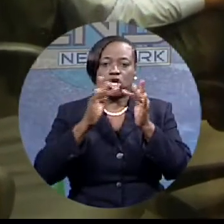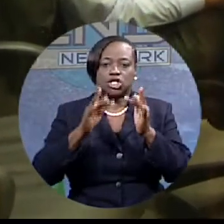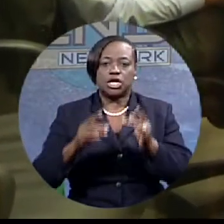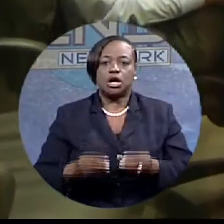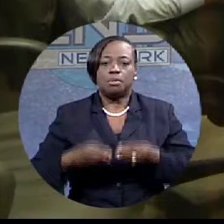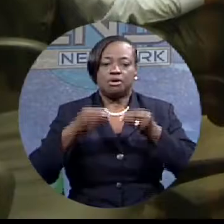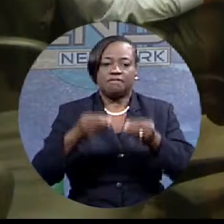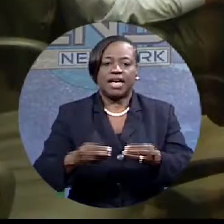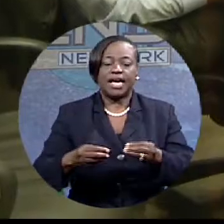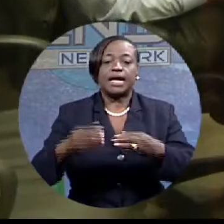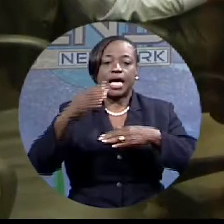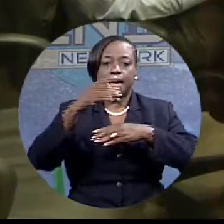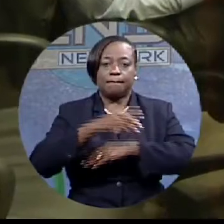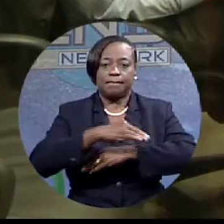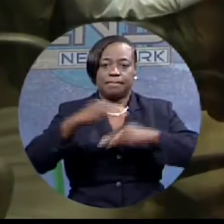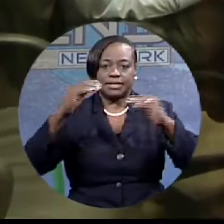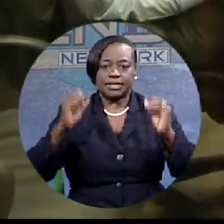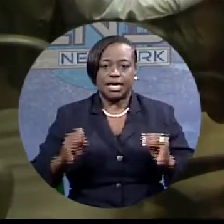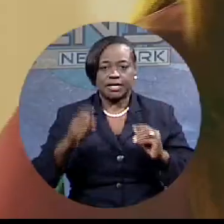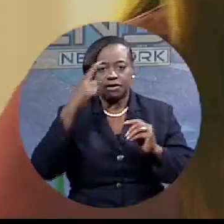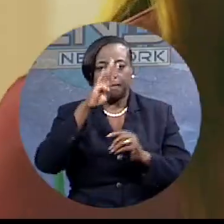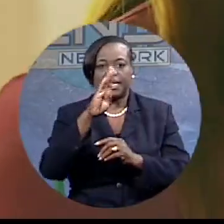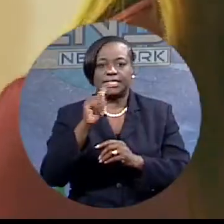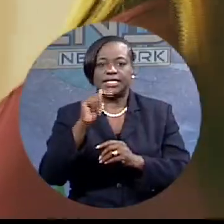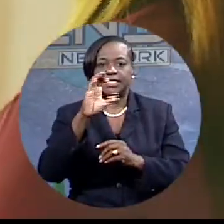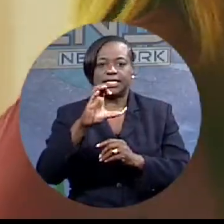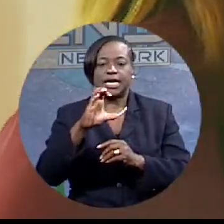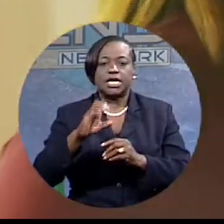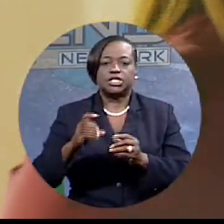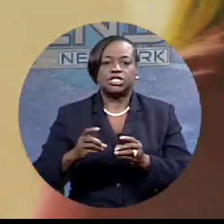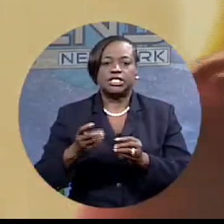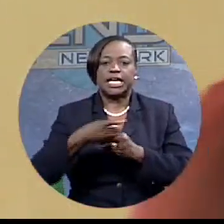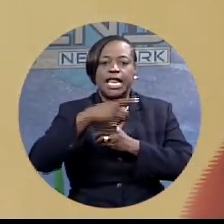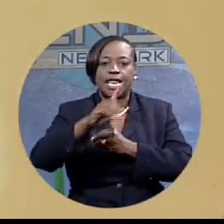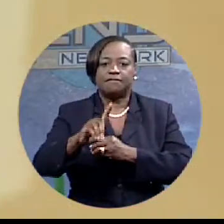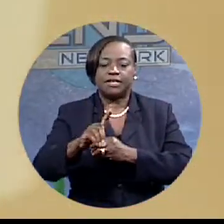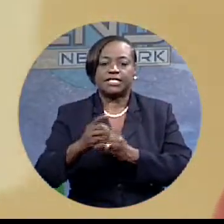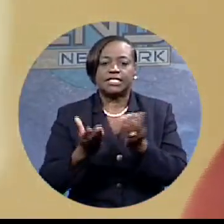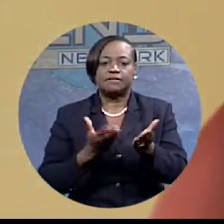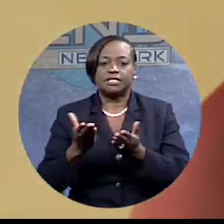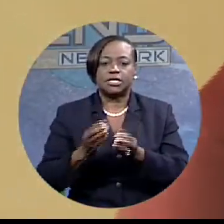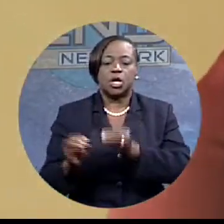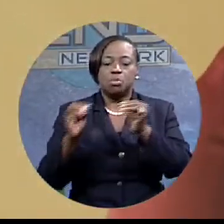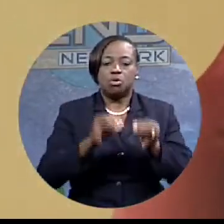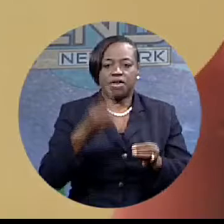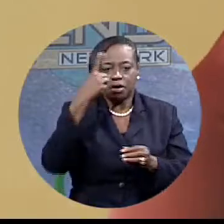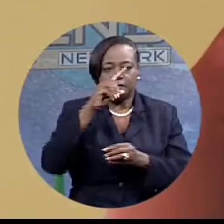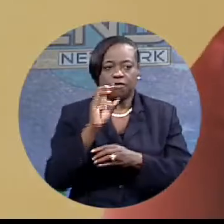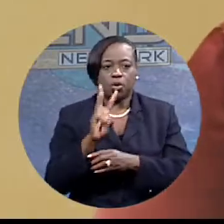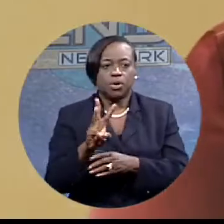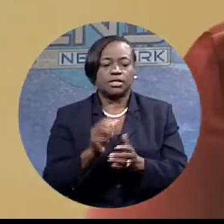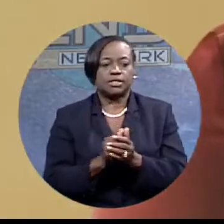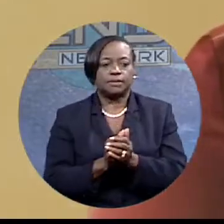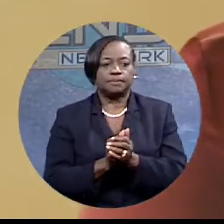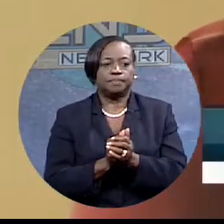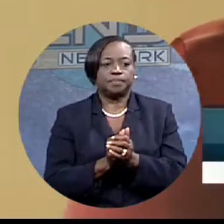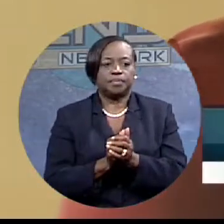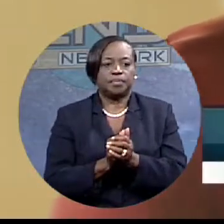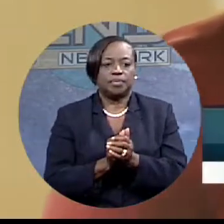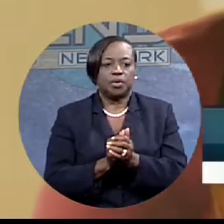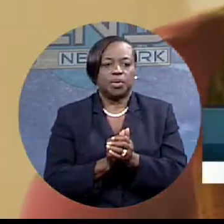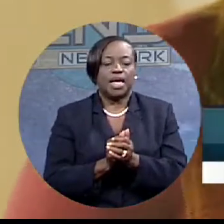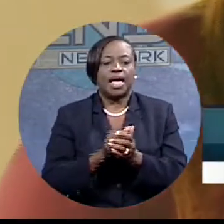to deliver television services moving forward. We are actually just in the process. We're looking at rolling out what we